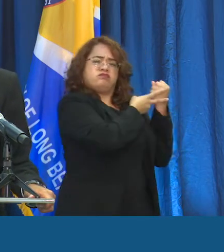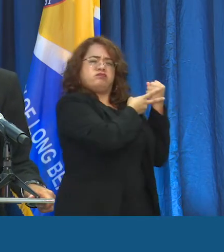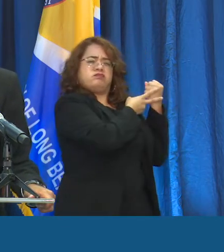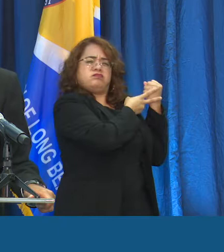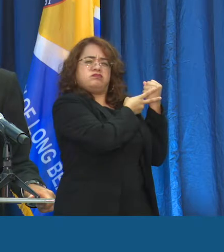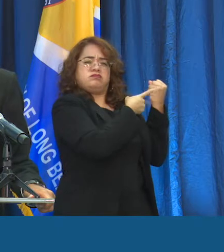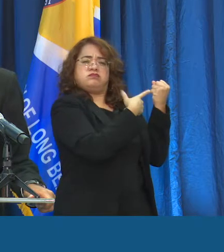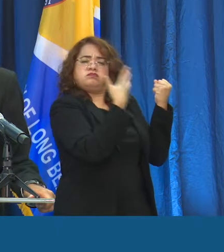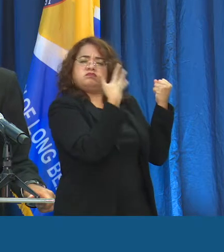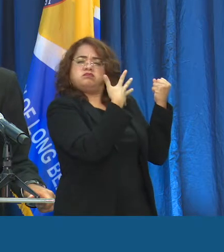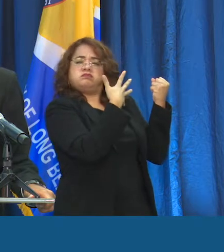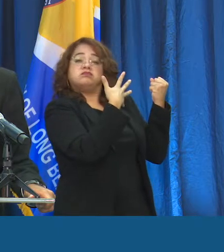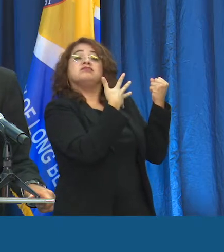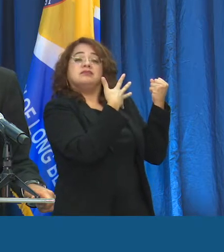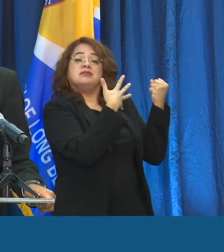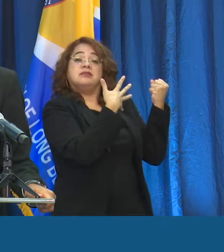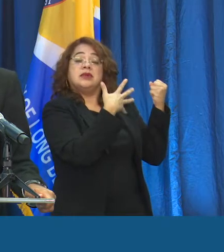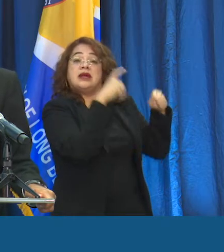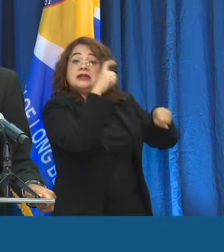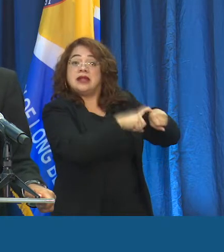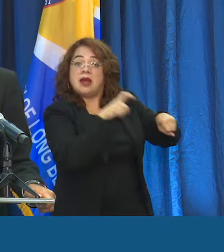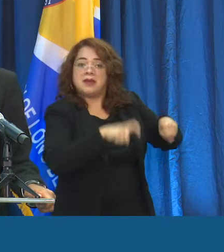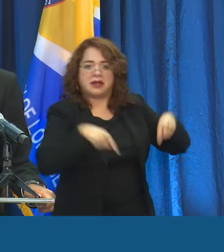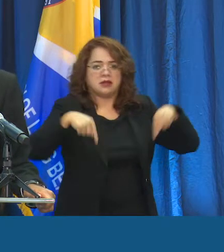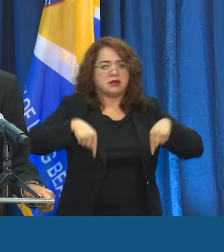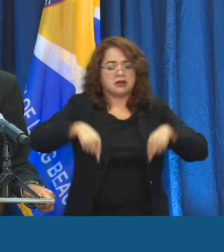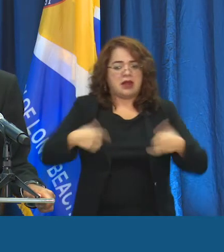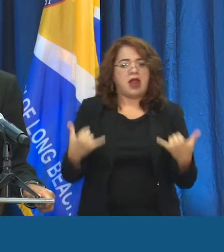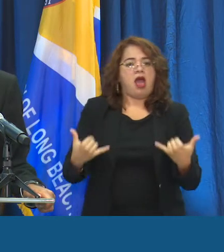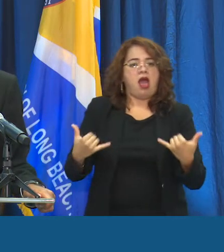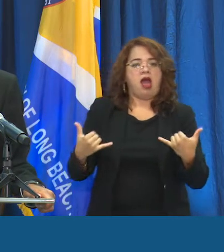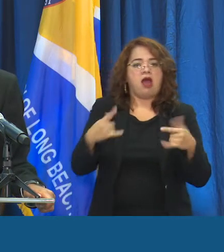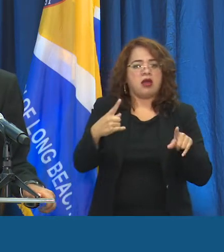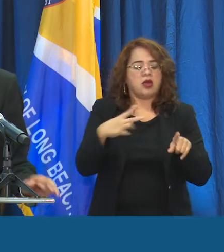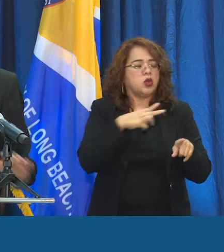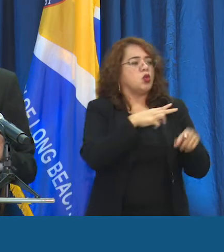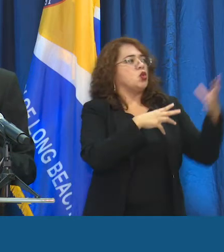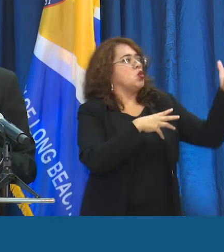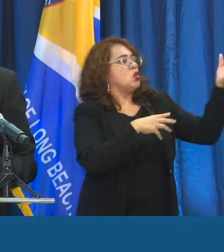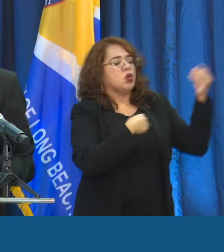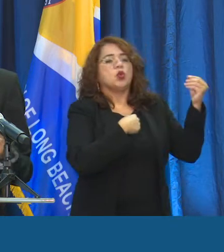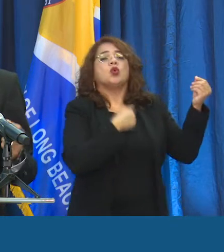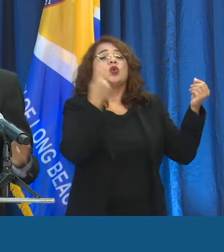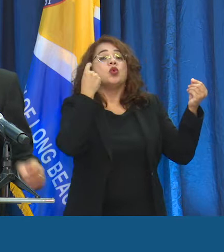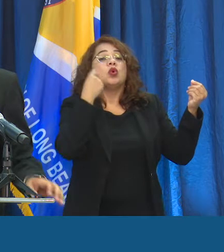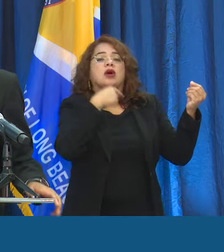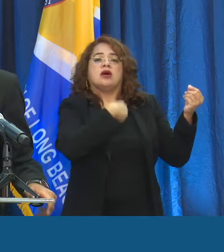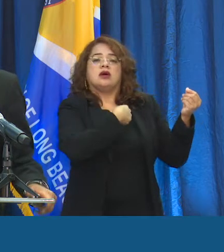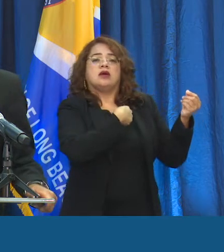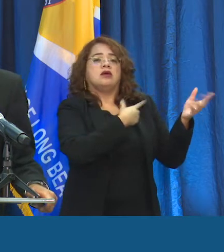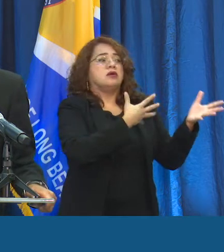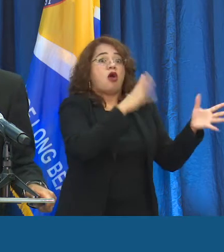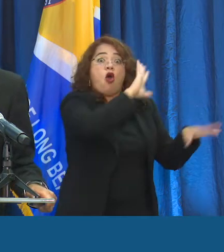is exactly when and the moment when you look to your reserves to spend them down responsibly, just some, so you can fund